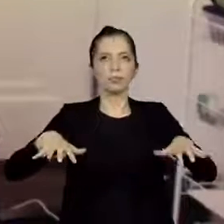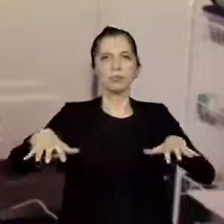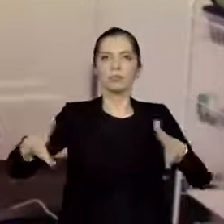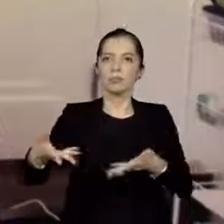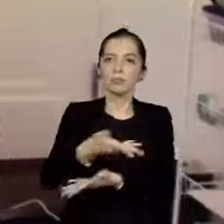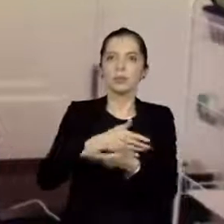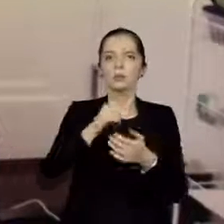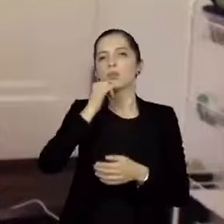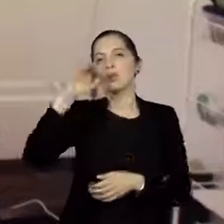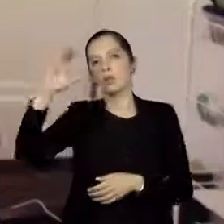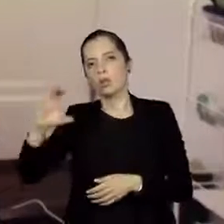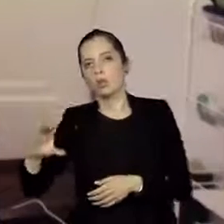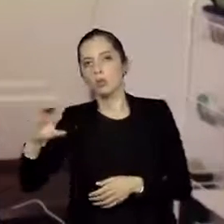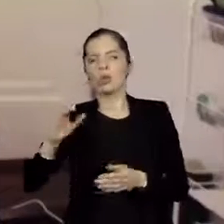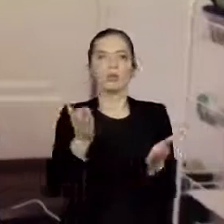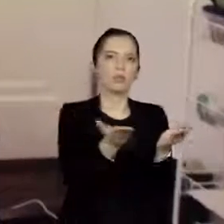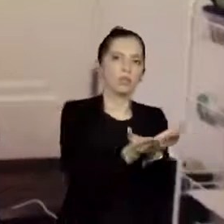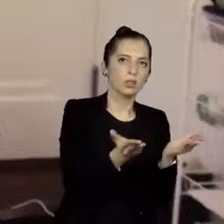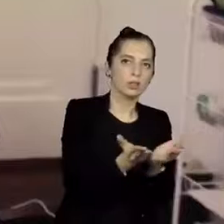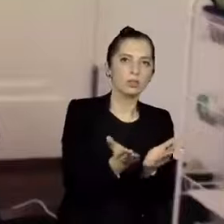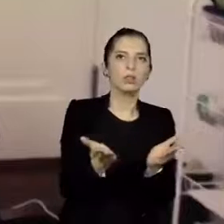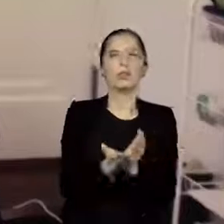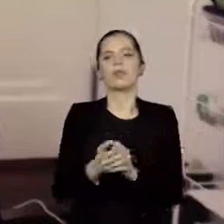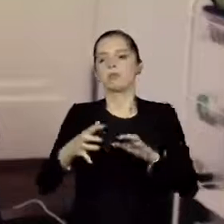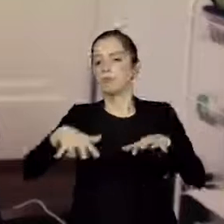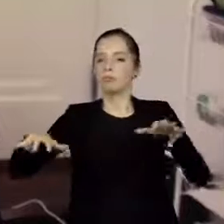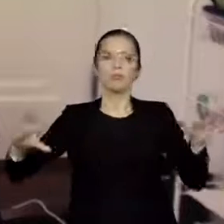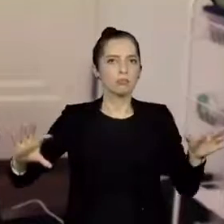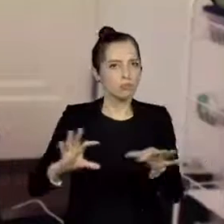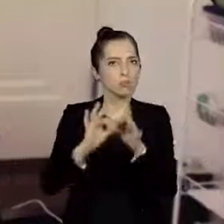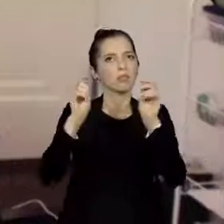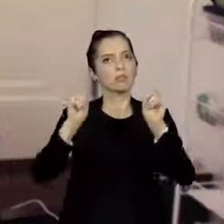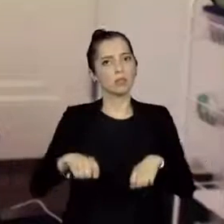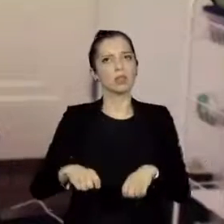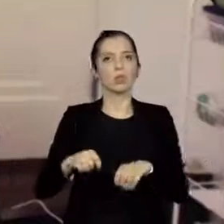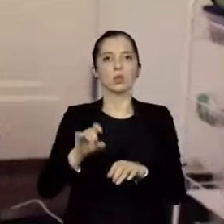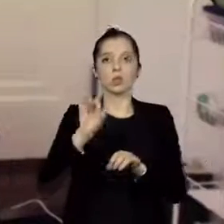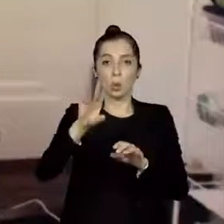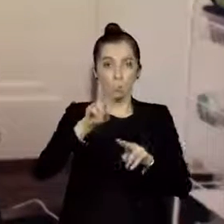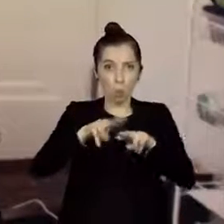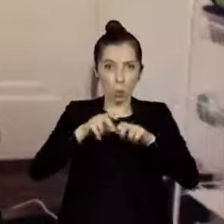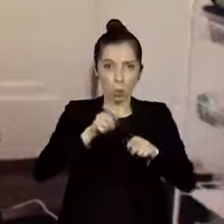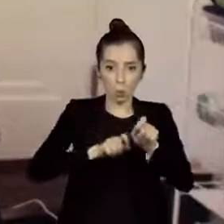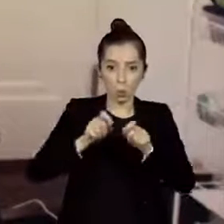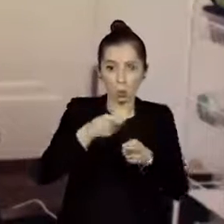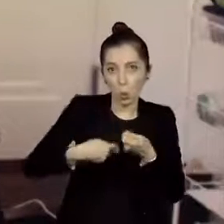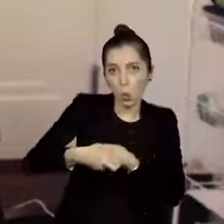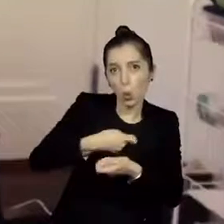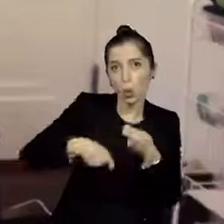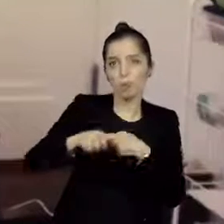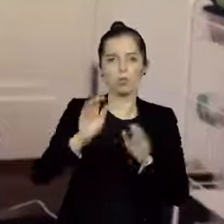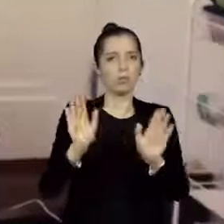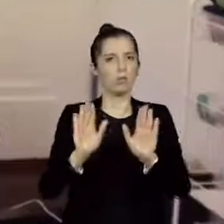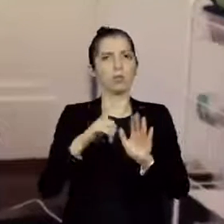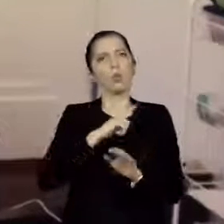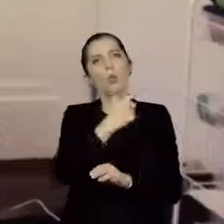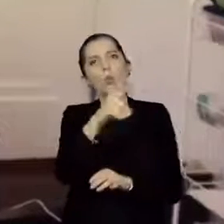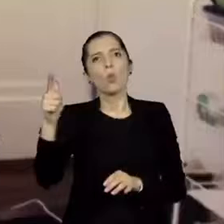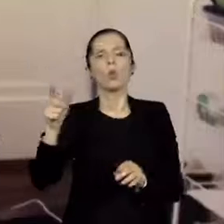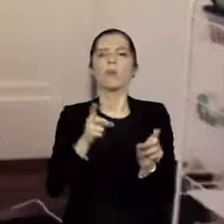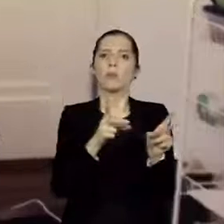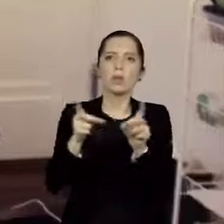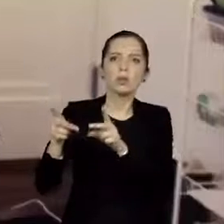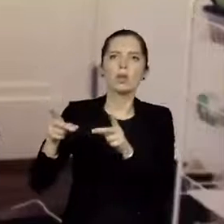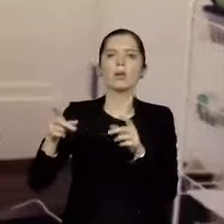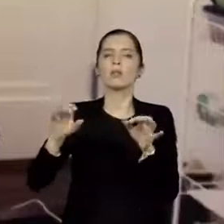or Catholic, no matter where they fall on the divide, for economic reasons alone, it is just essential that goods and people